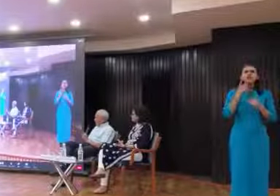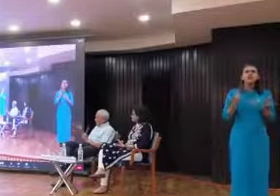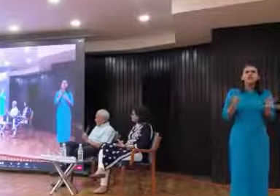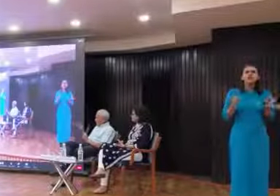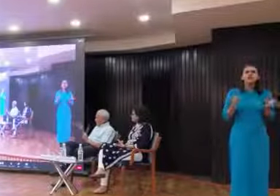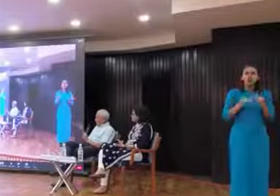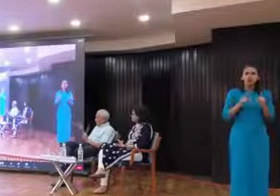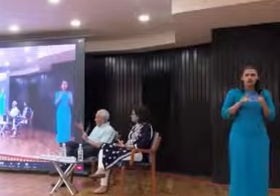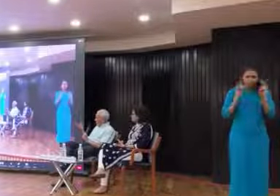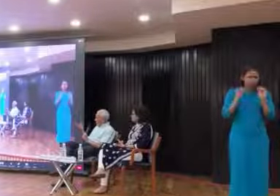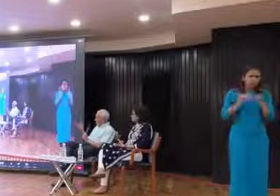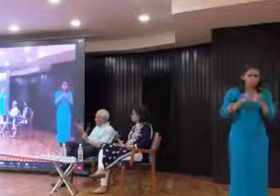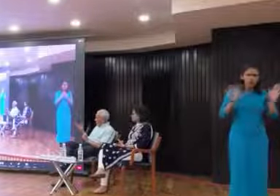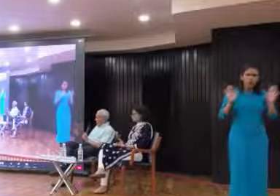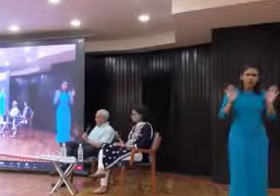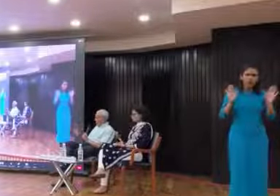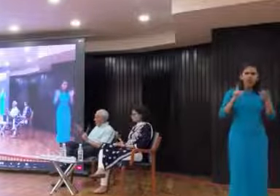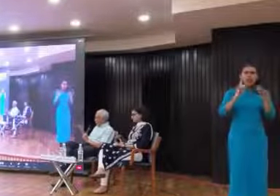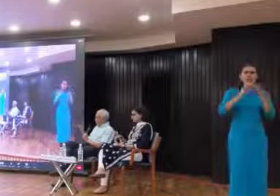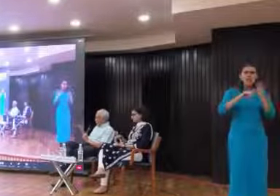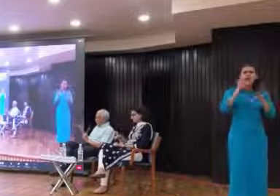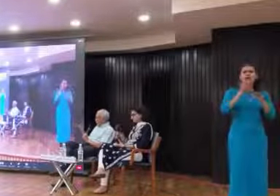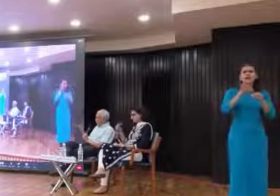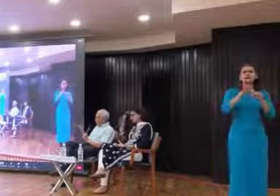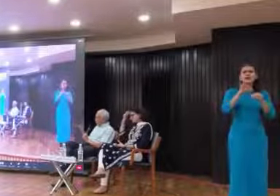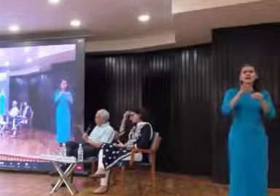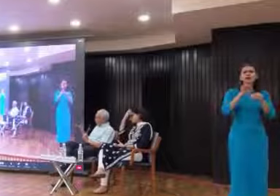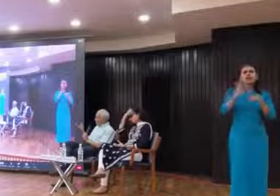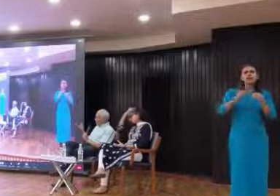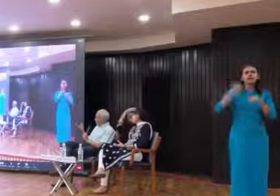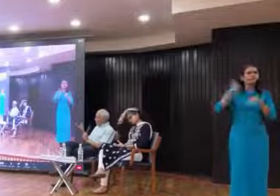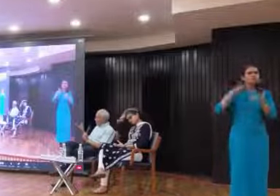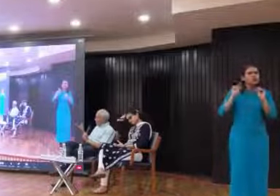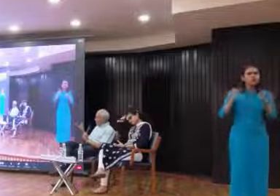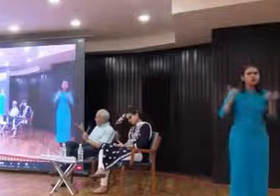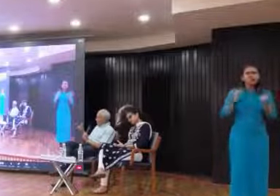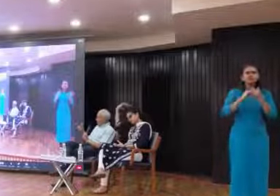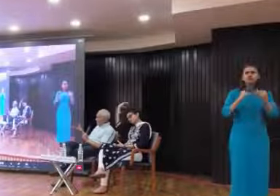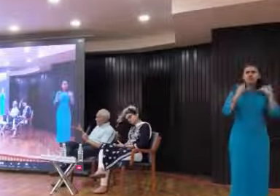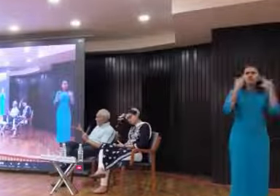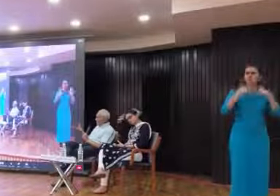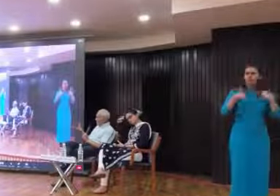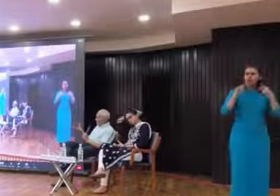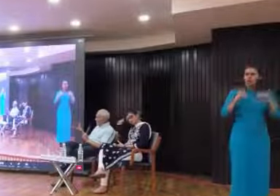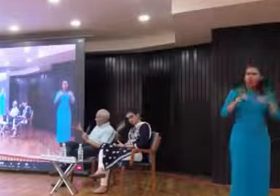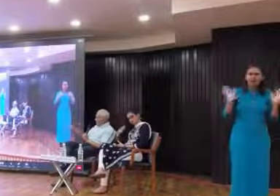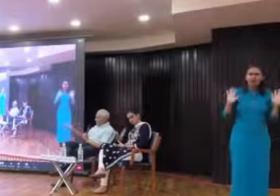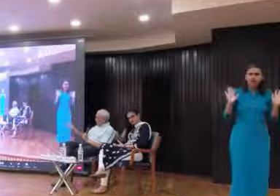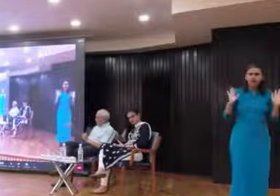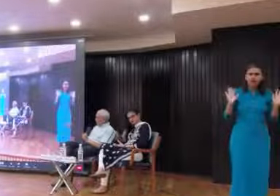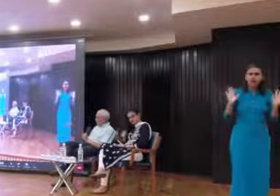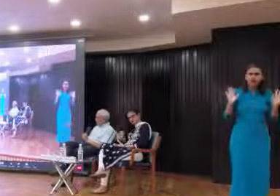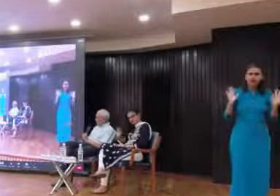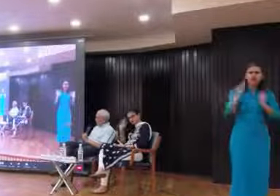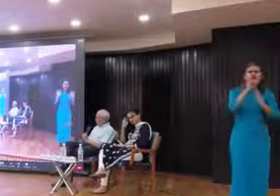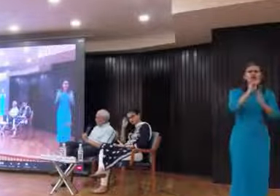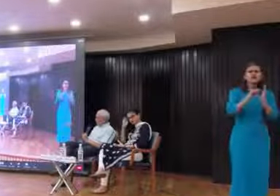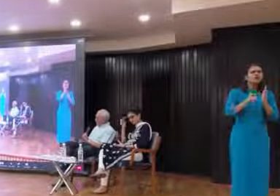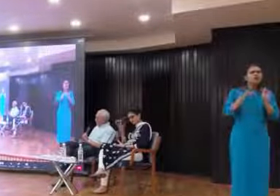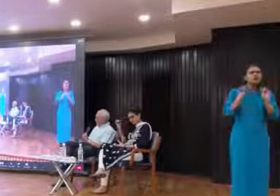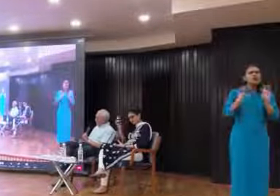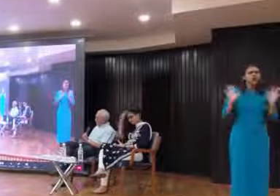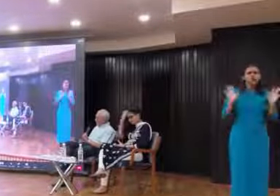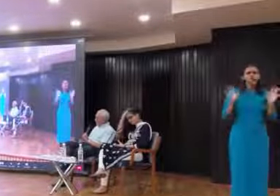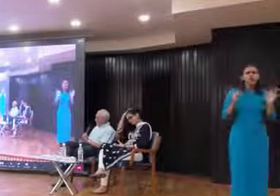we not want to have an election commission? Do we not want to have the Supreme Court of India? What is it that we don't want to have, that we need